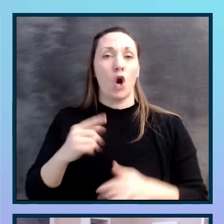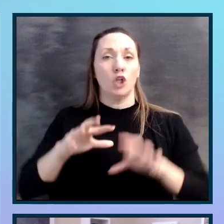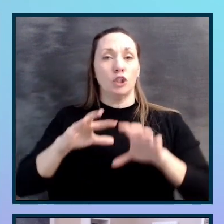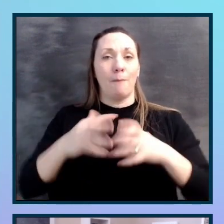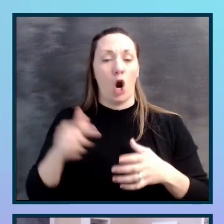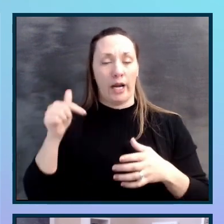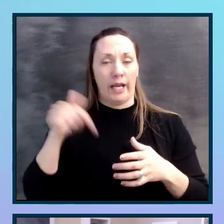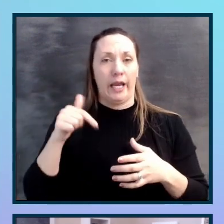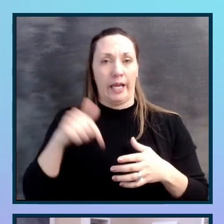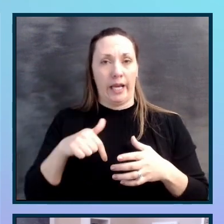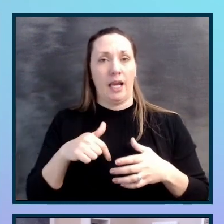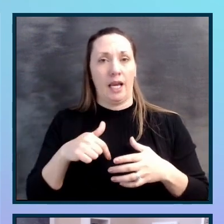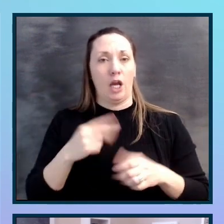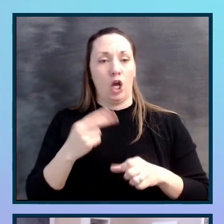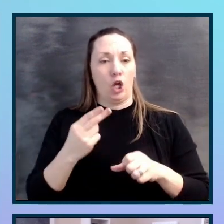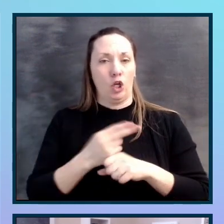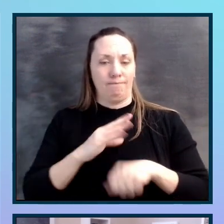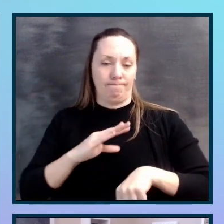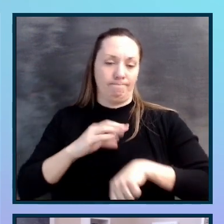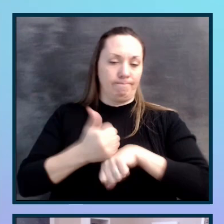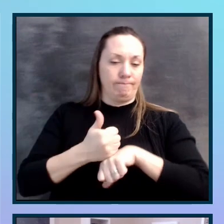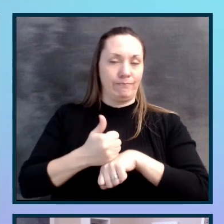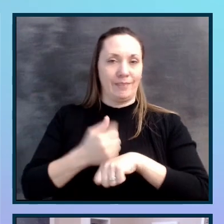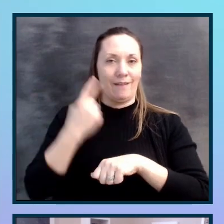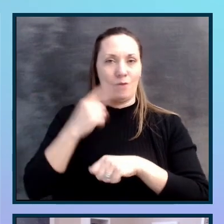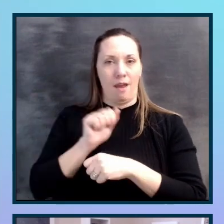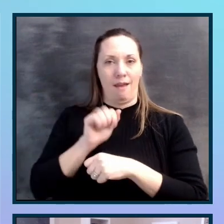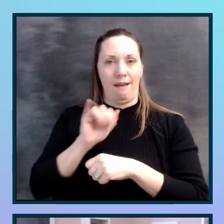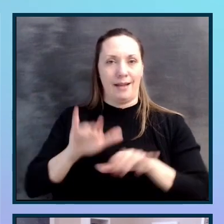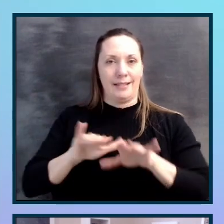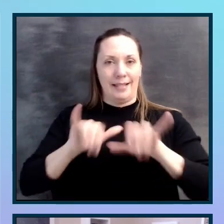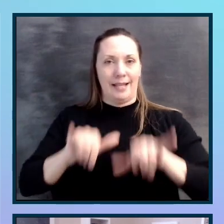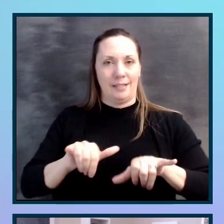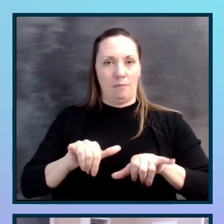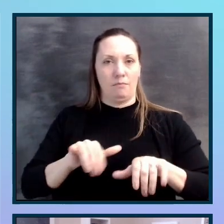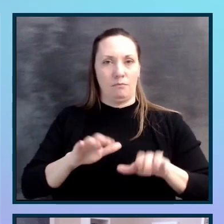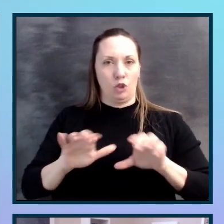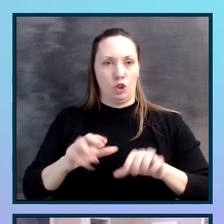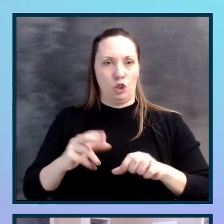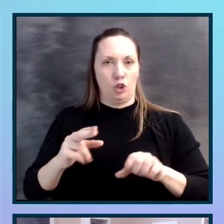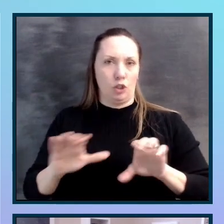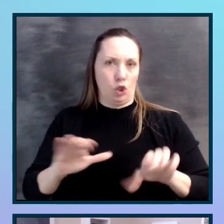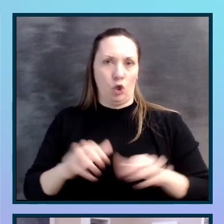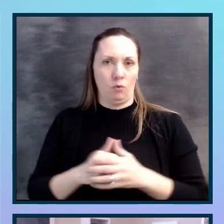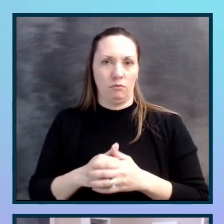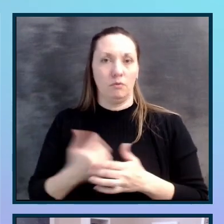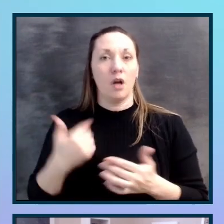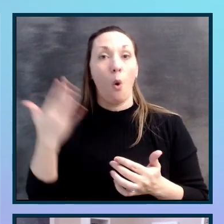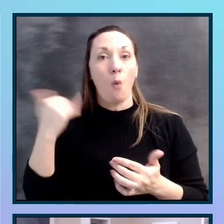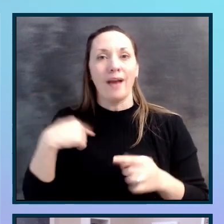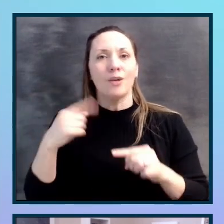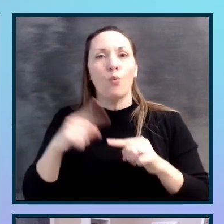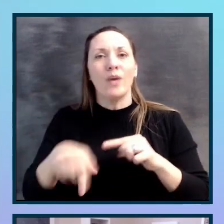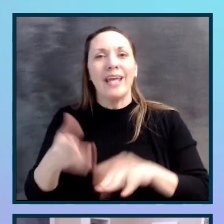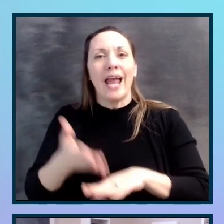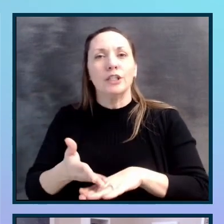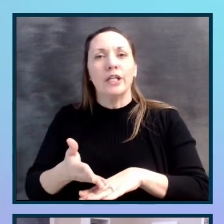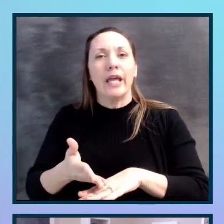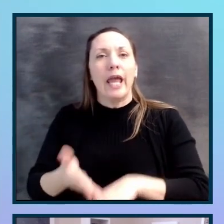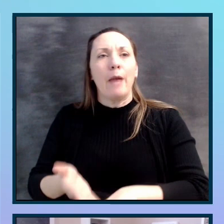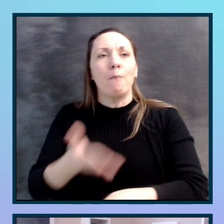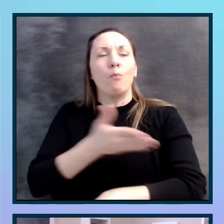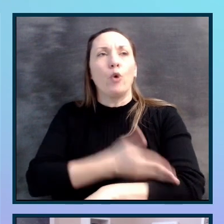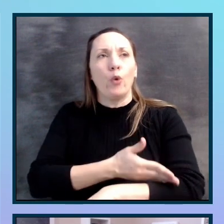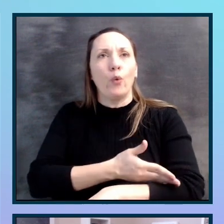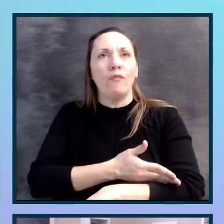first-party implementers of AI-based systems to do. Because we can't improve until we